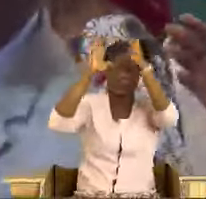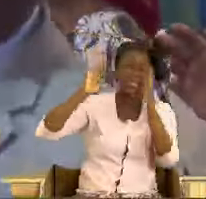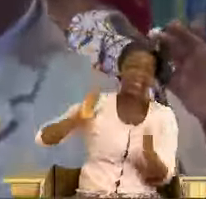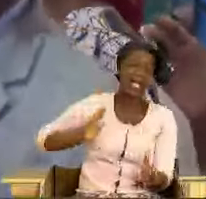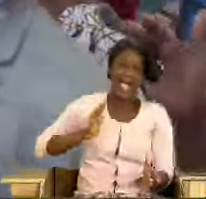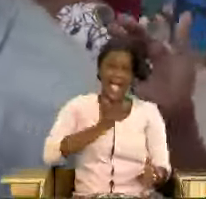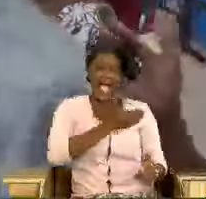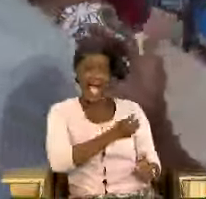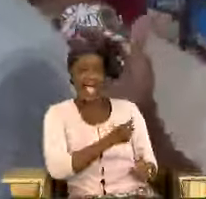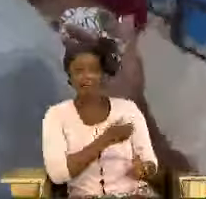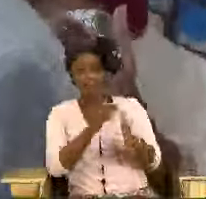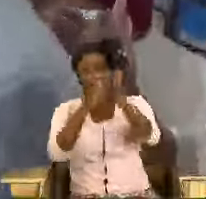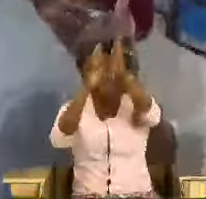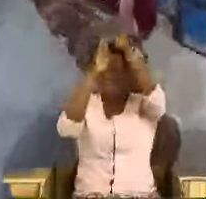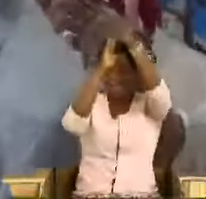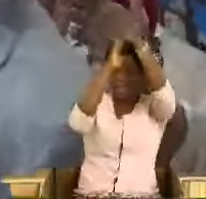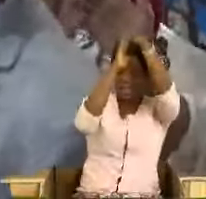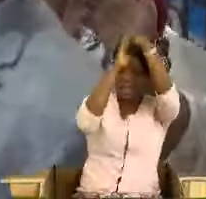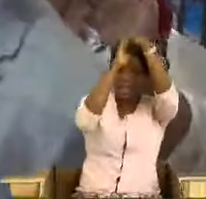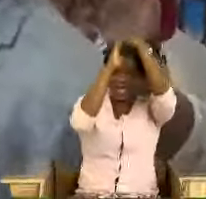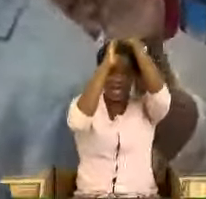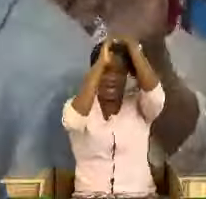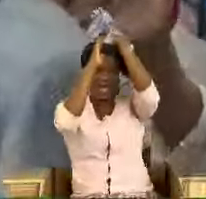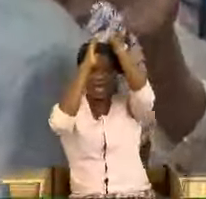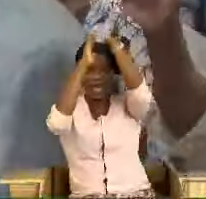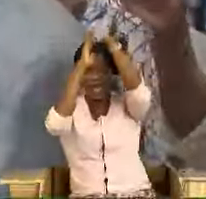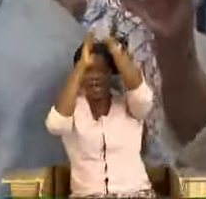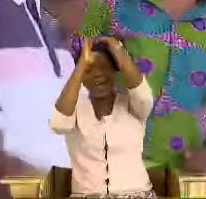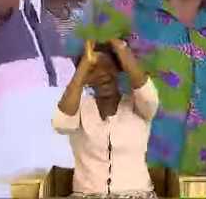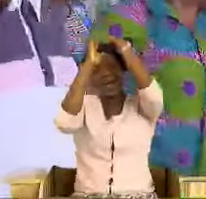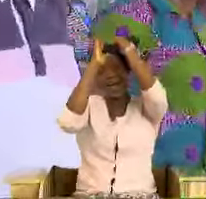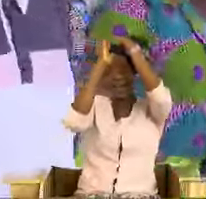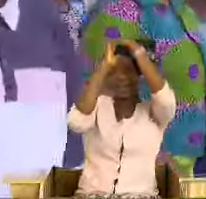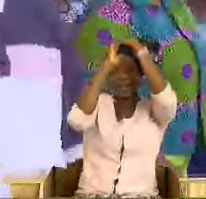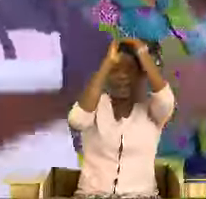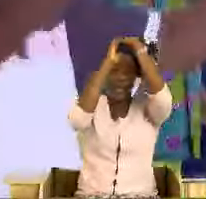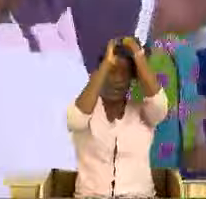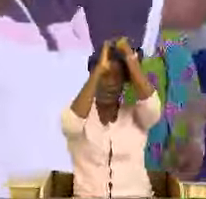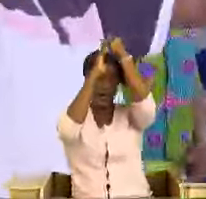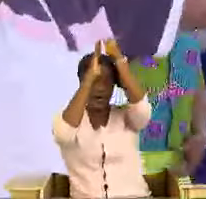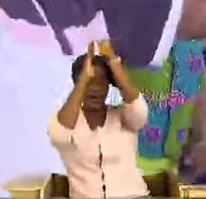We call we call